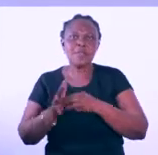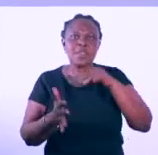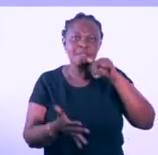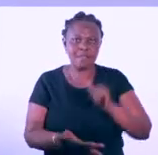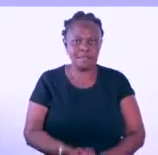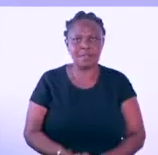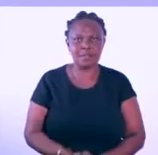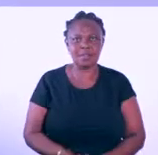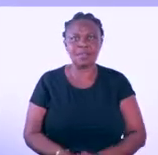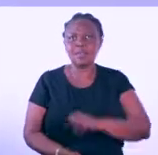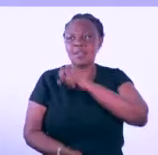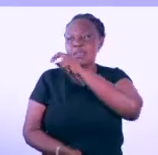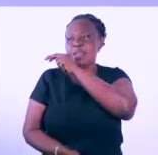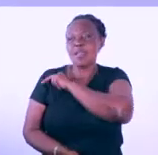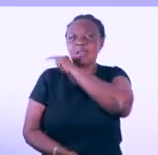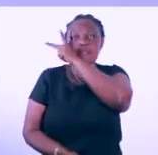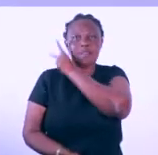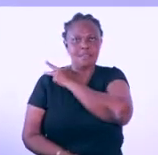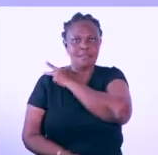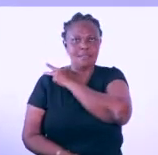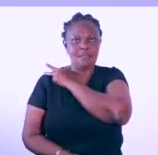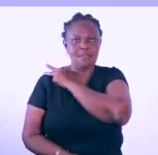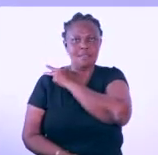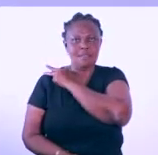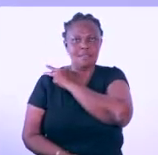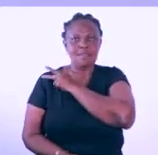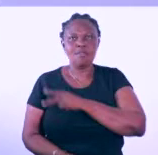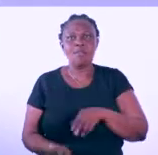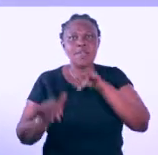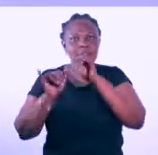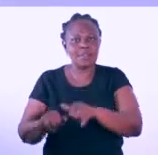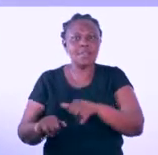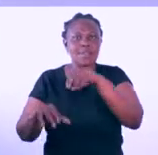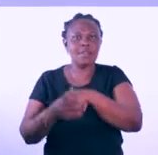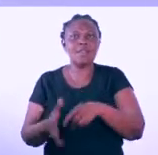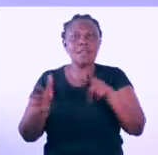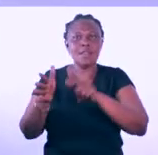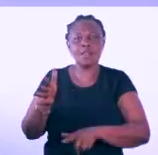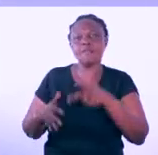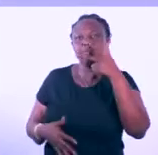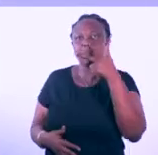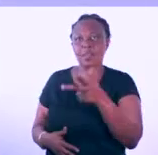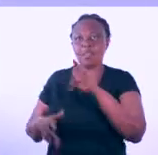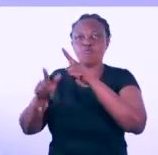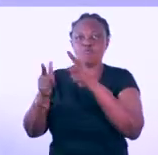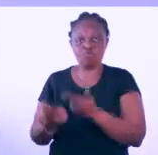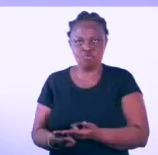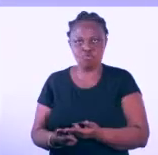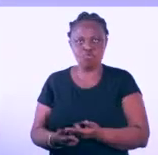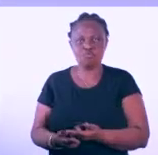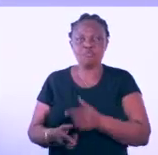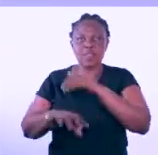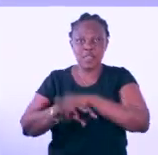Chinto Nyame Yakese will be in level 3 English group and level